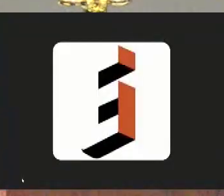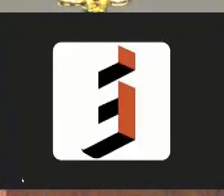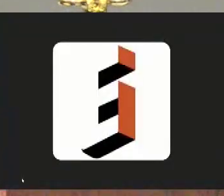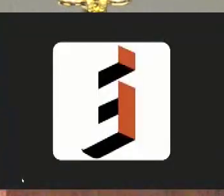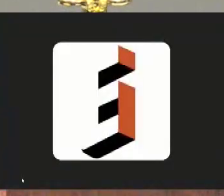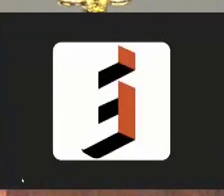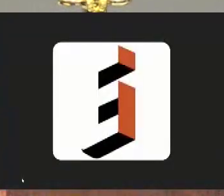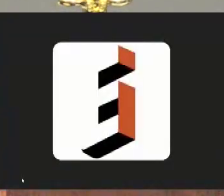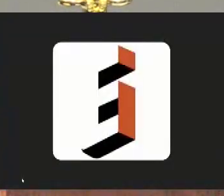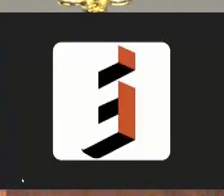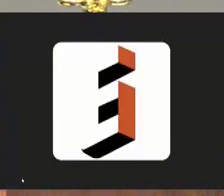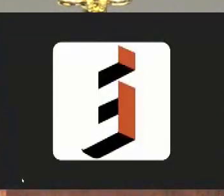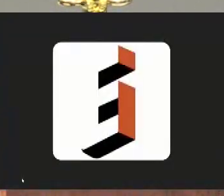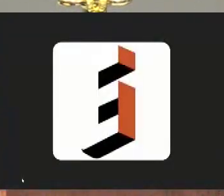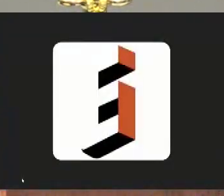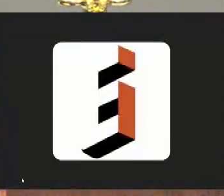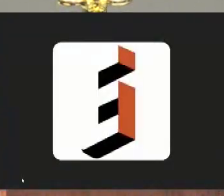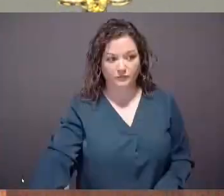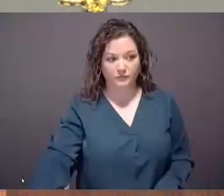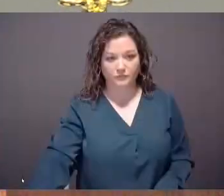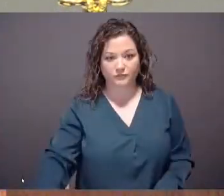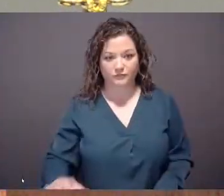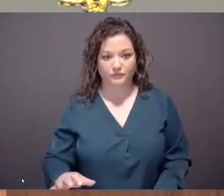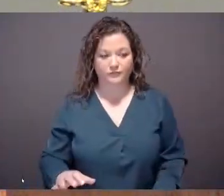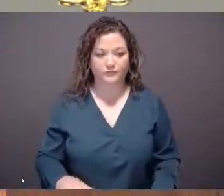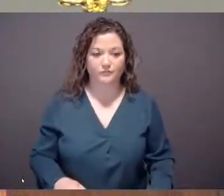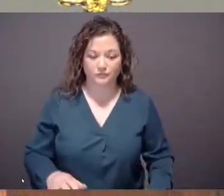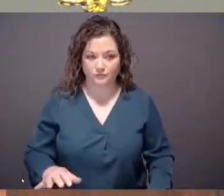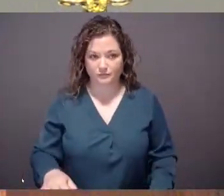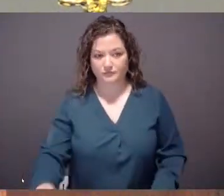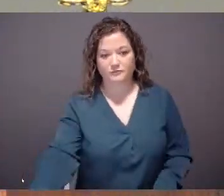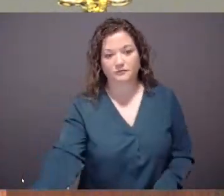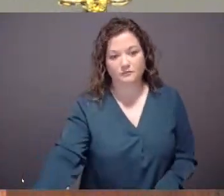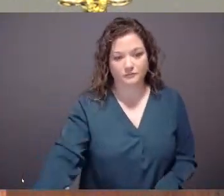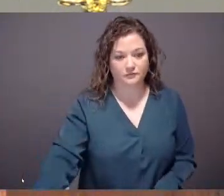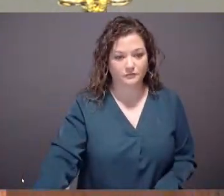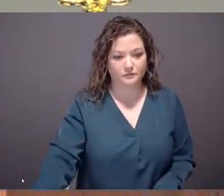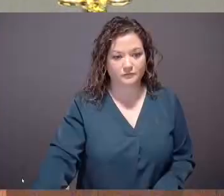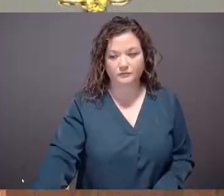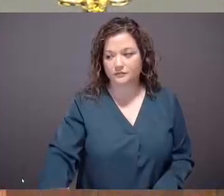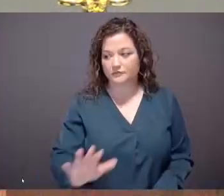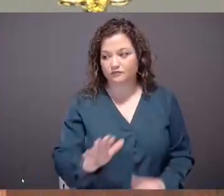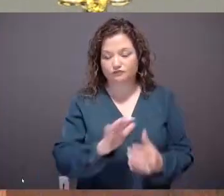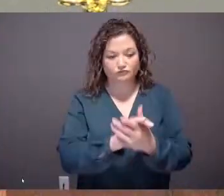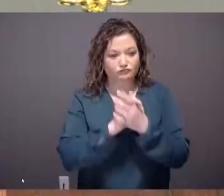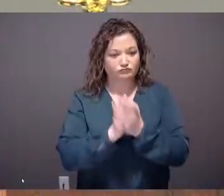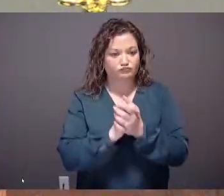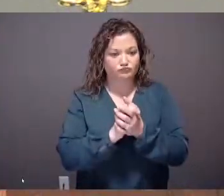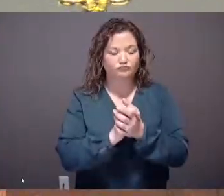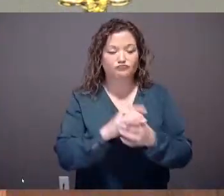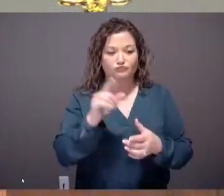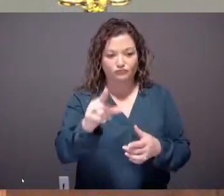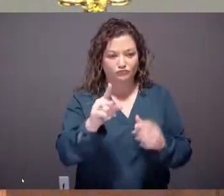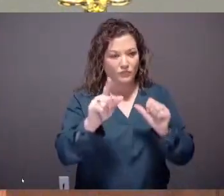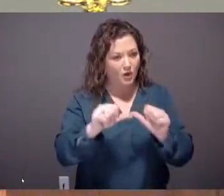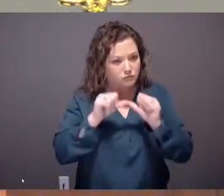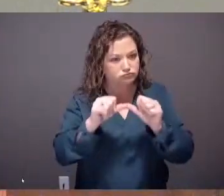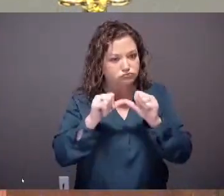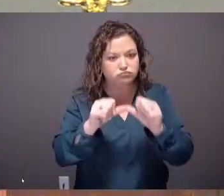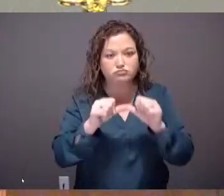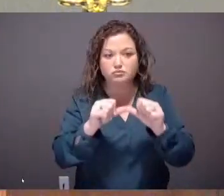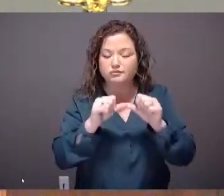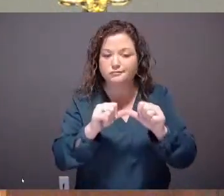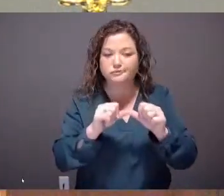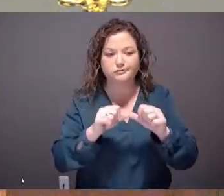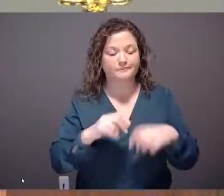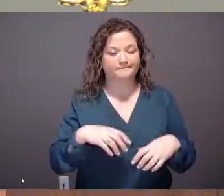So. Congratulations on just the perseverance of getting going after it, and congratulations